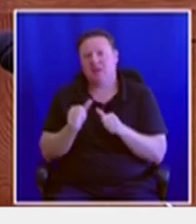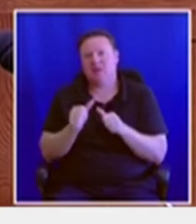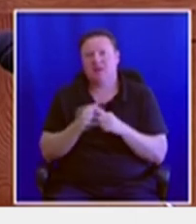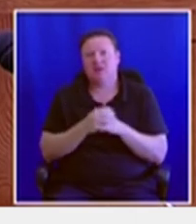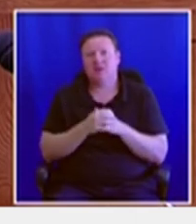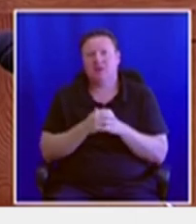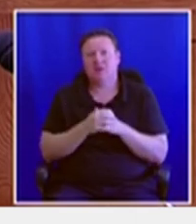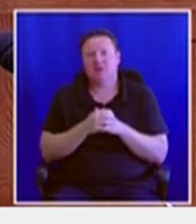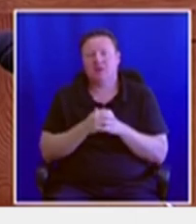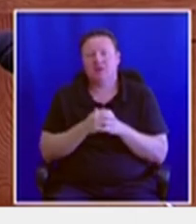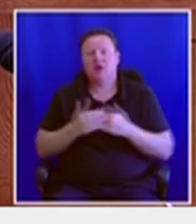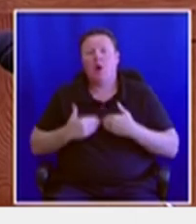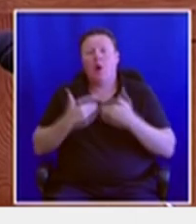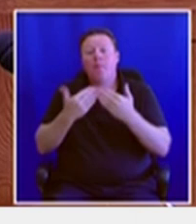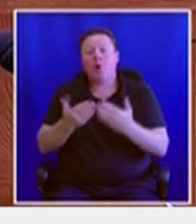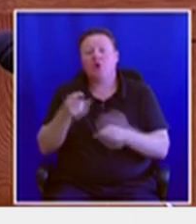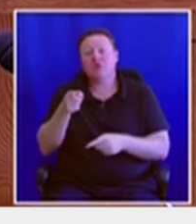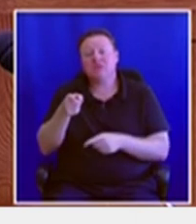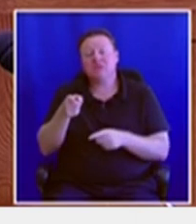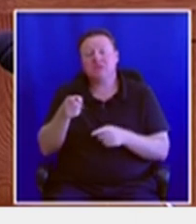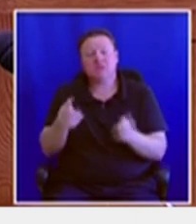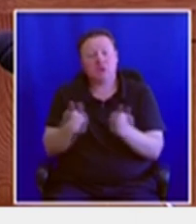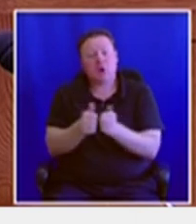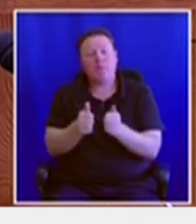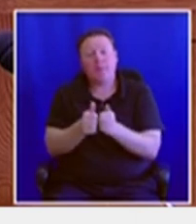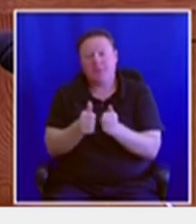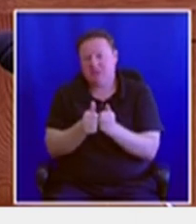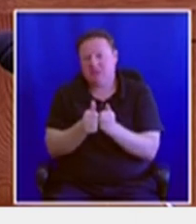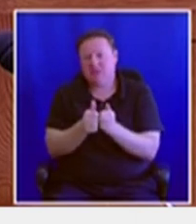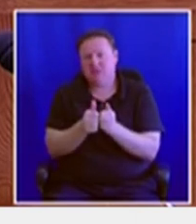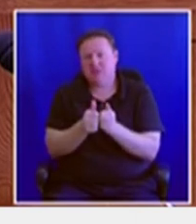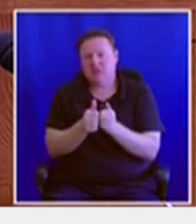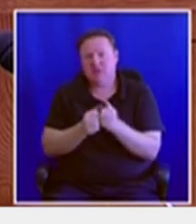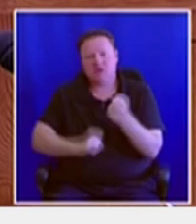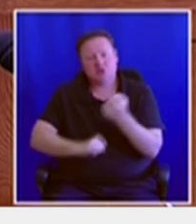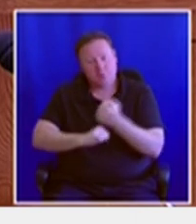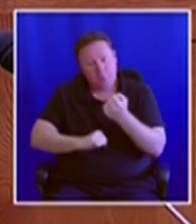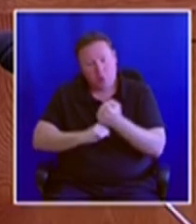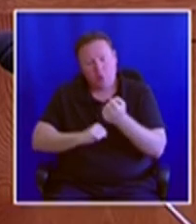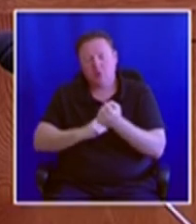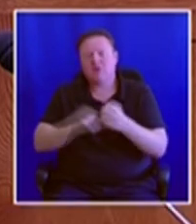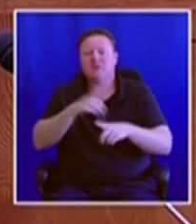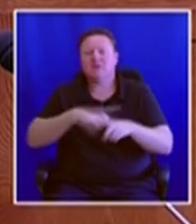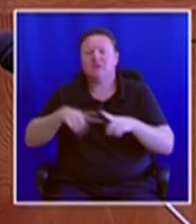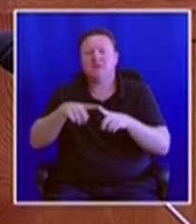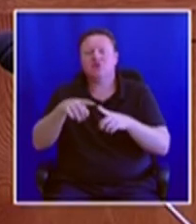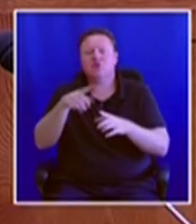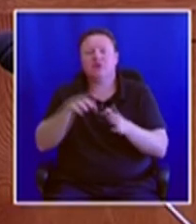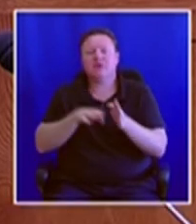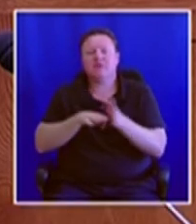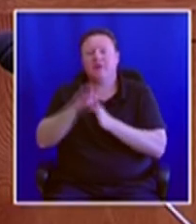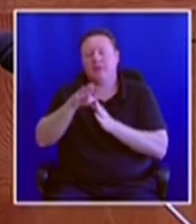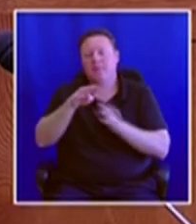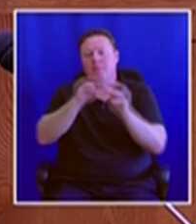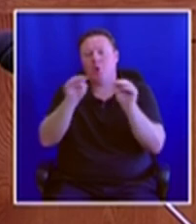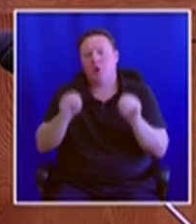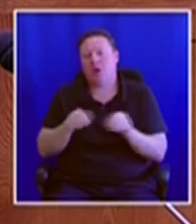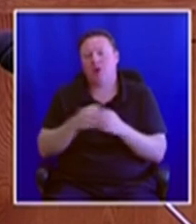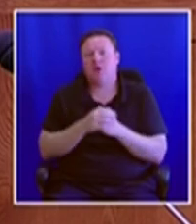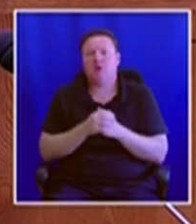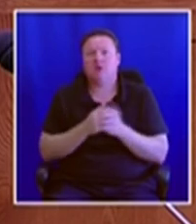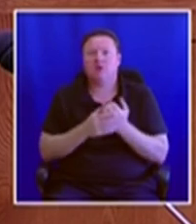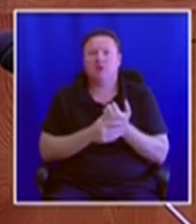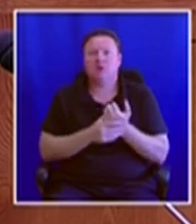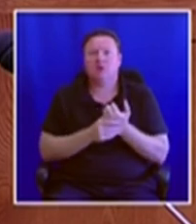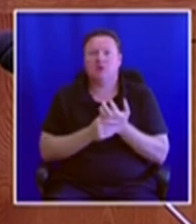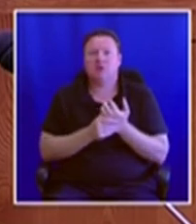such an approach should complement and reinforce the district development model. We will